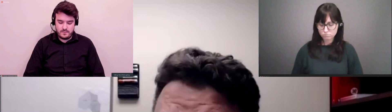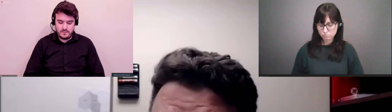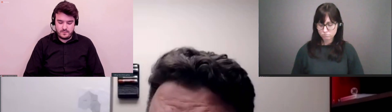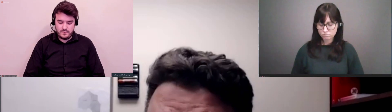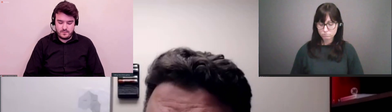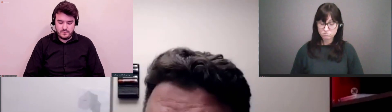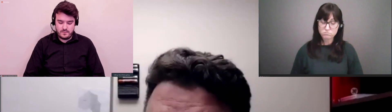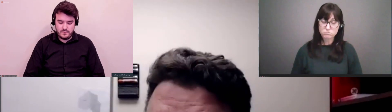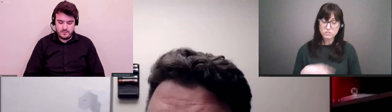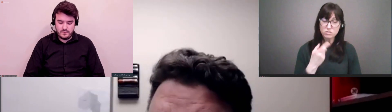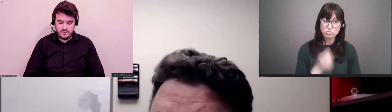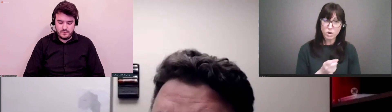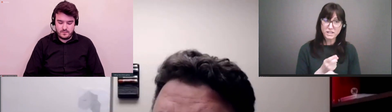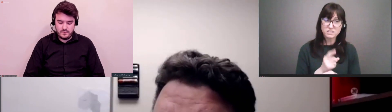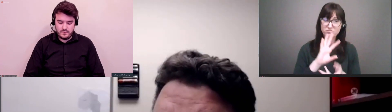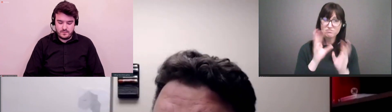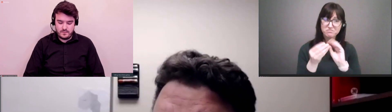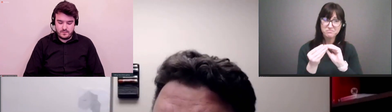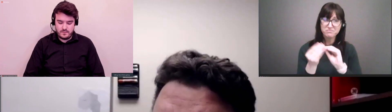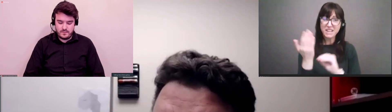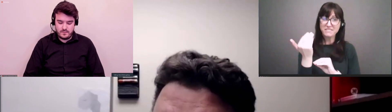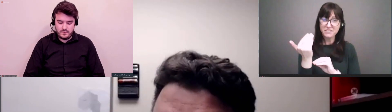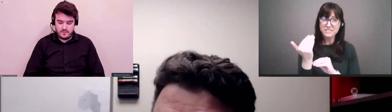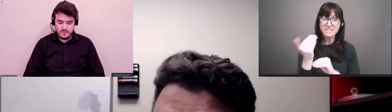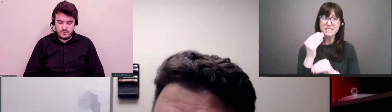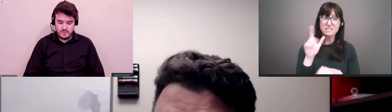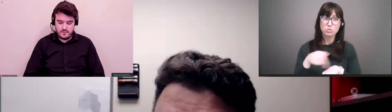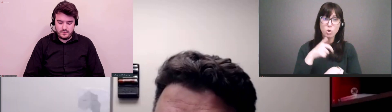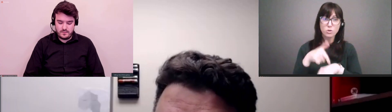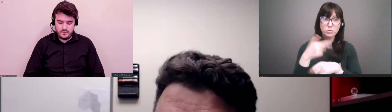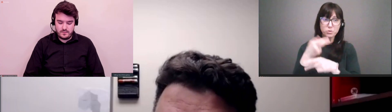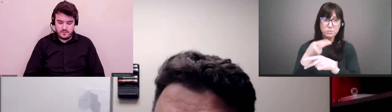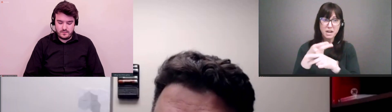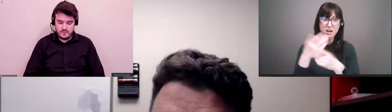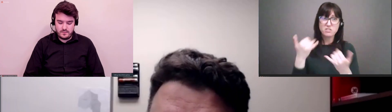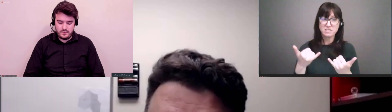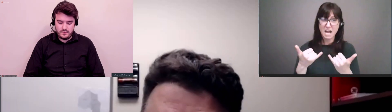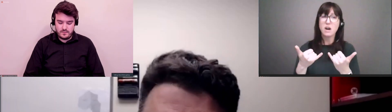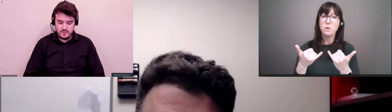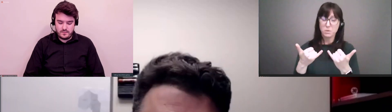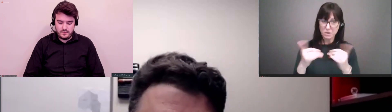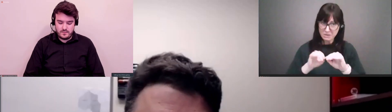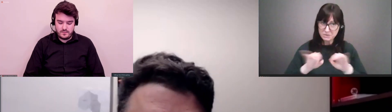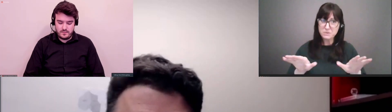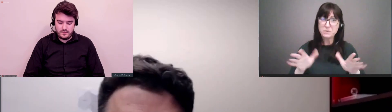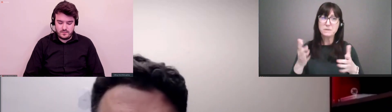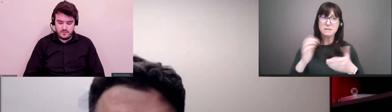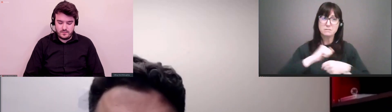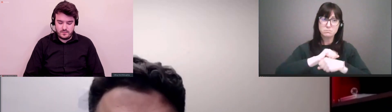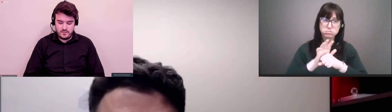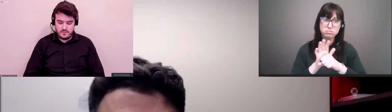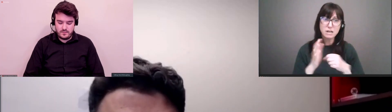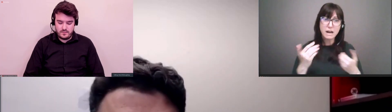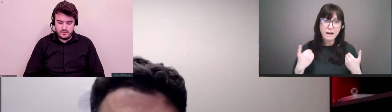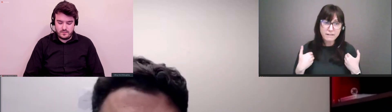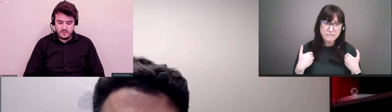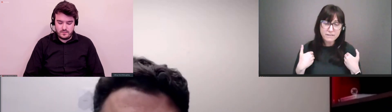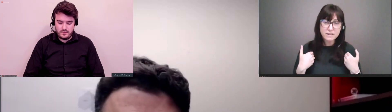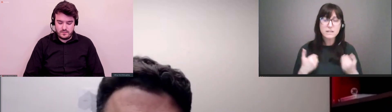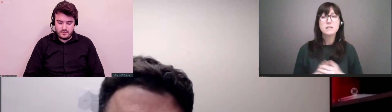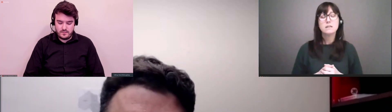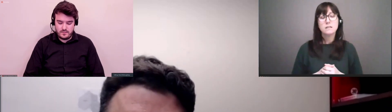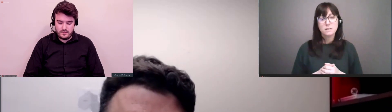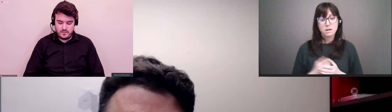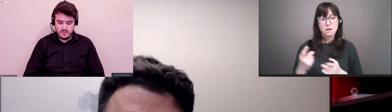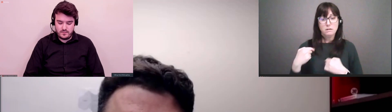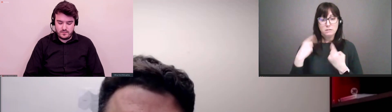you're right. We do have 15 institutions that are currently experiencing an outbreak, and I think that what we've